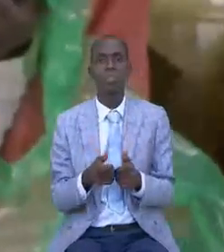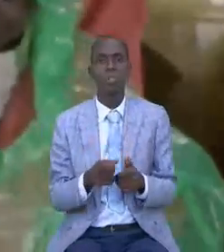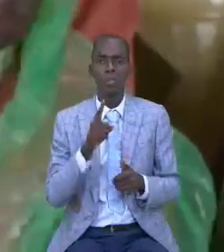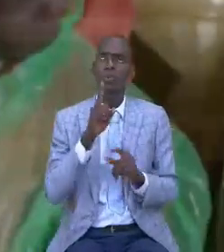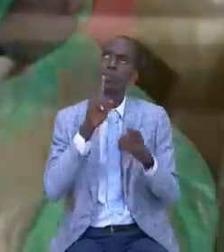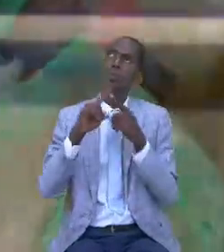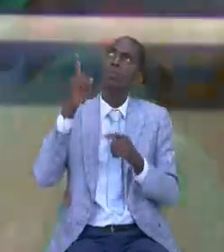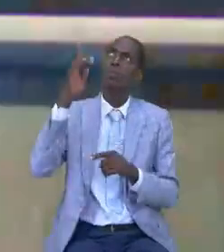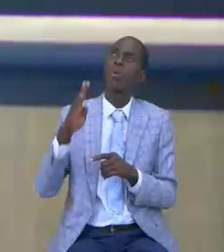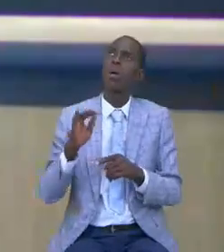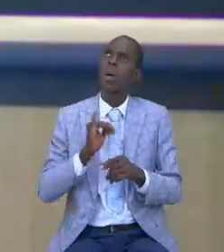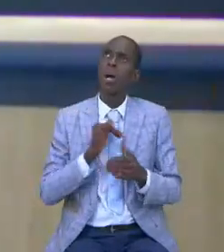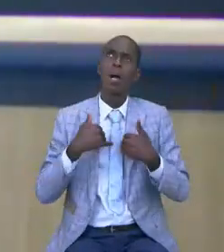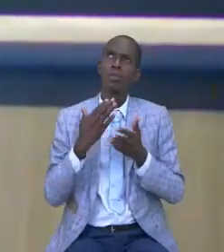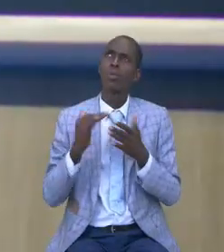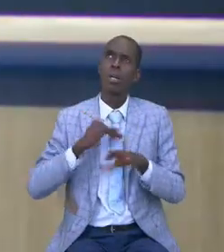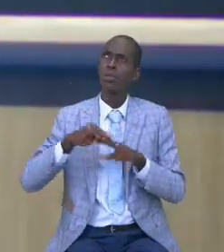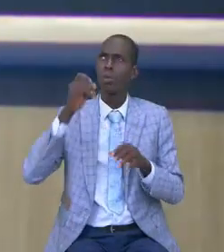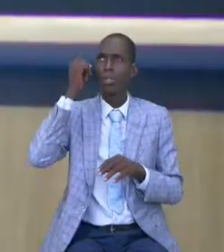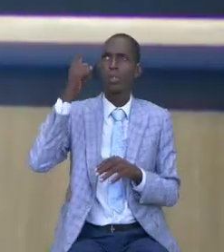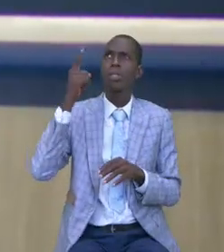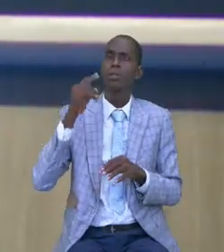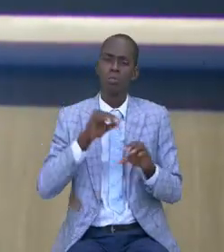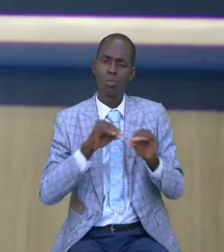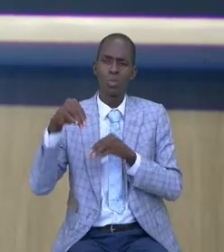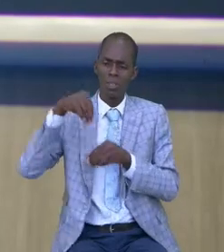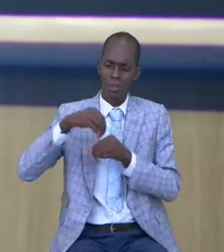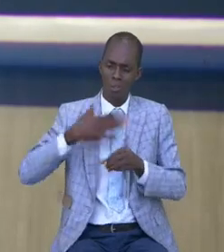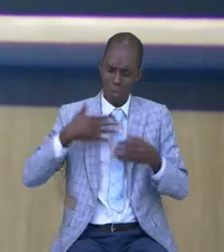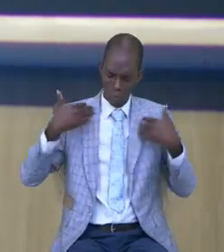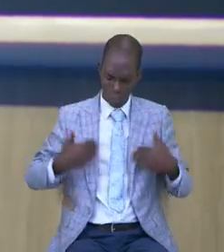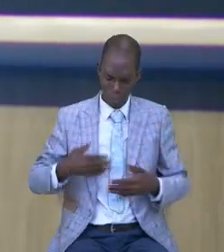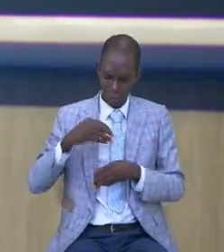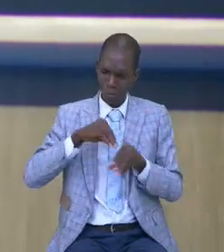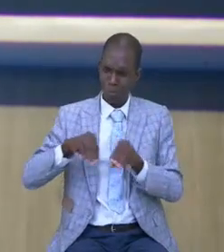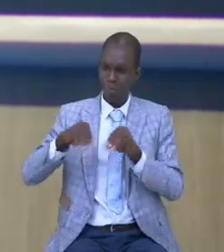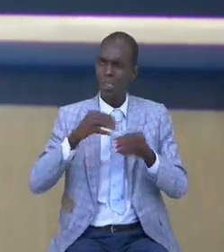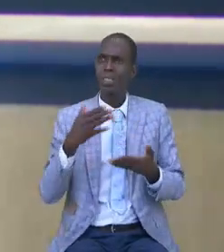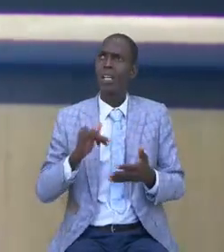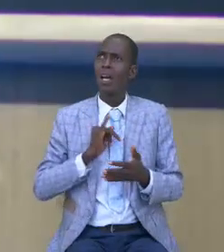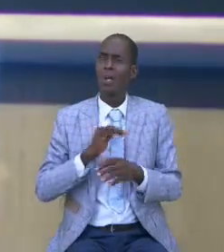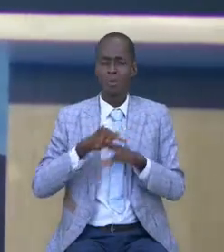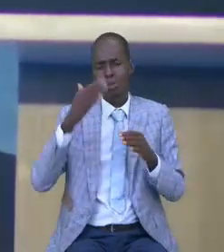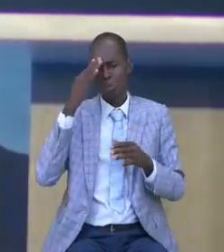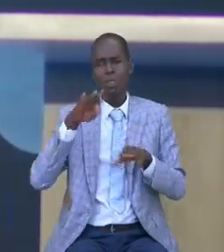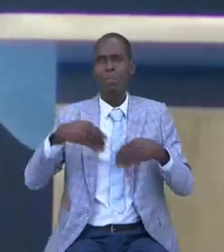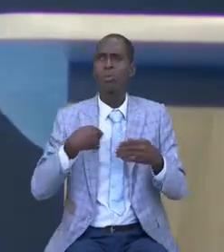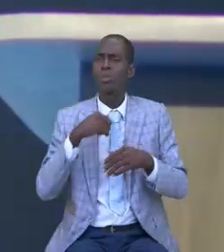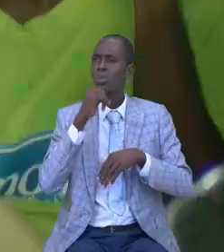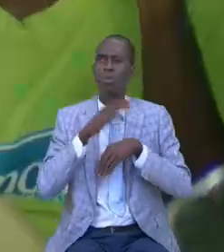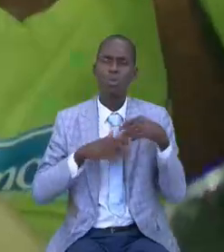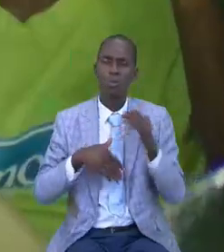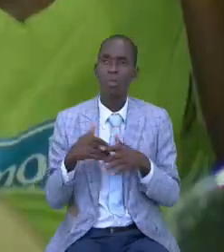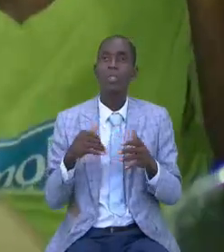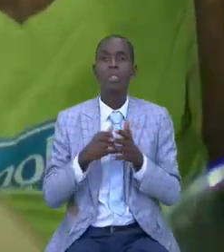have something I don't understand moving about in my body, I want it to move, it's giving me discomfort, it's